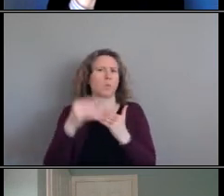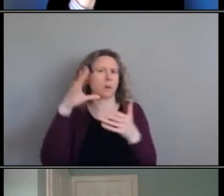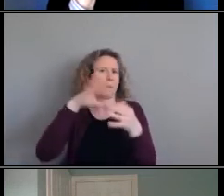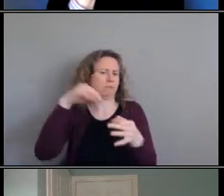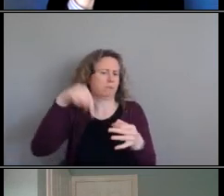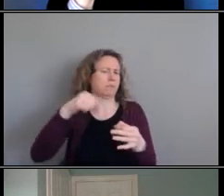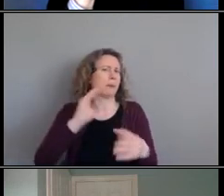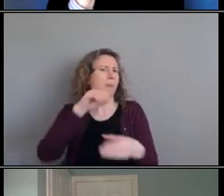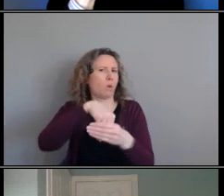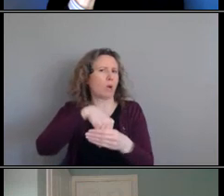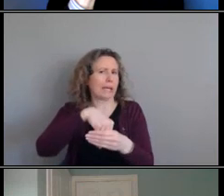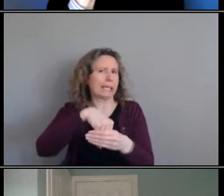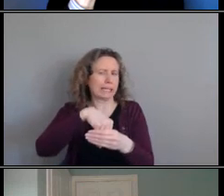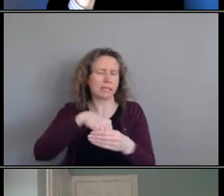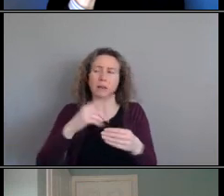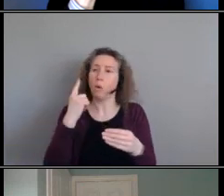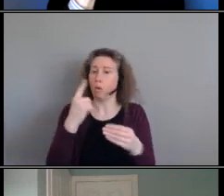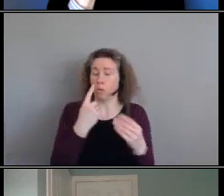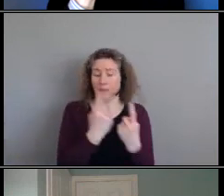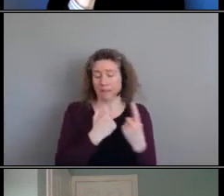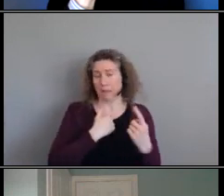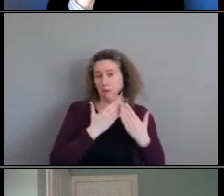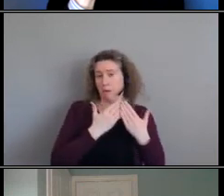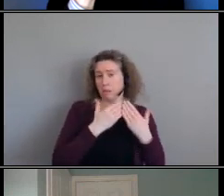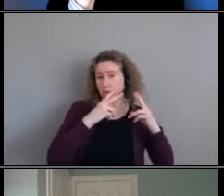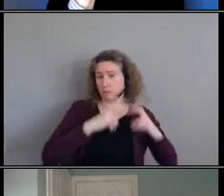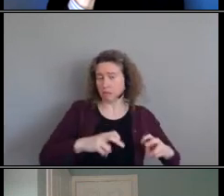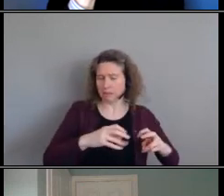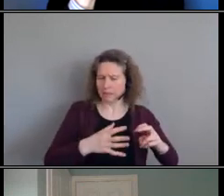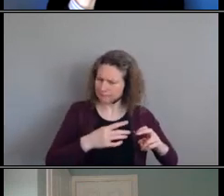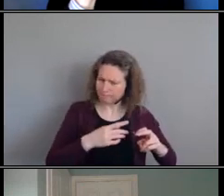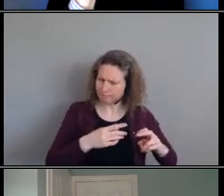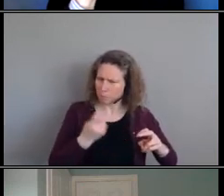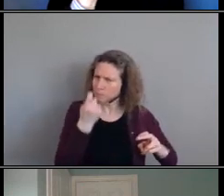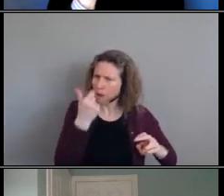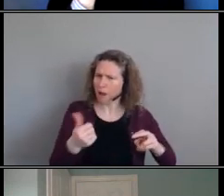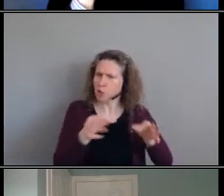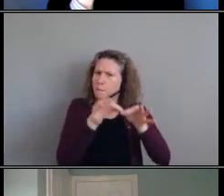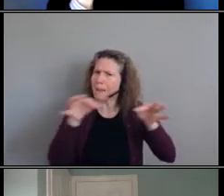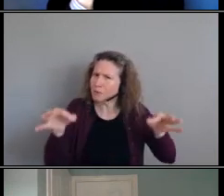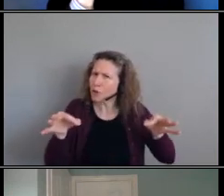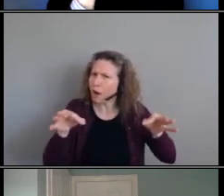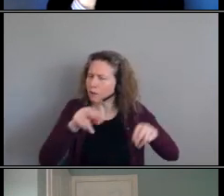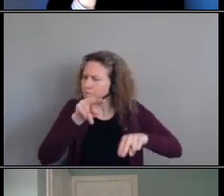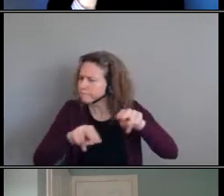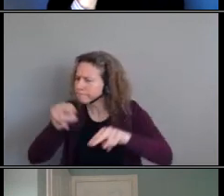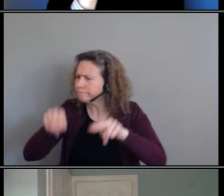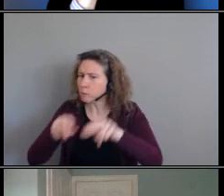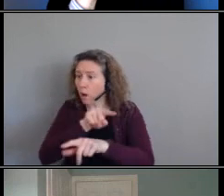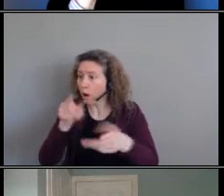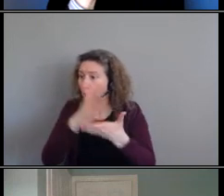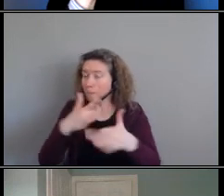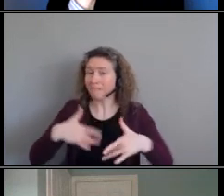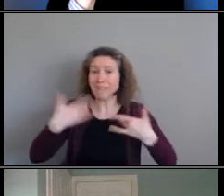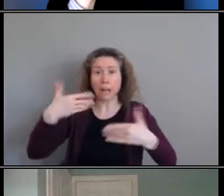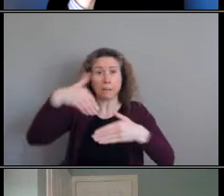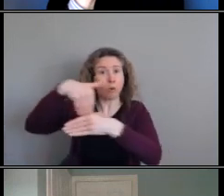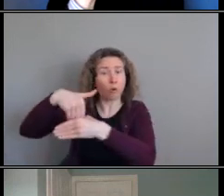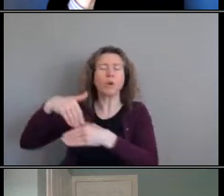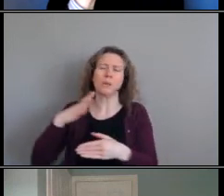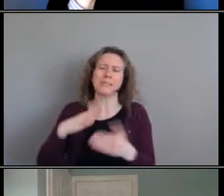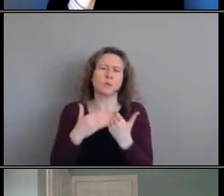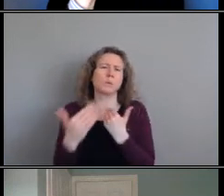the things that the study found is that there's very little measuring of belonging going on. So I think, you know, more needs to